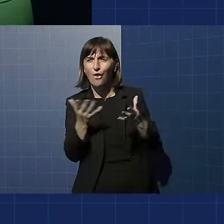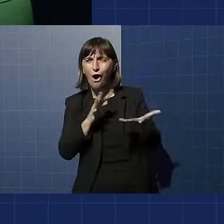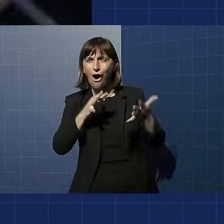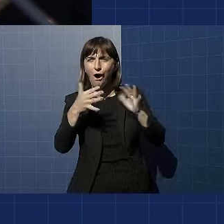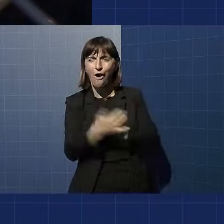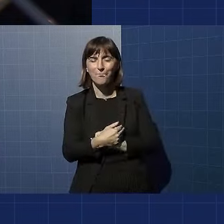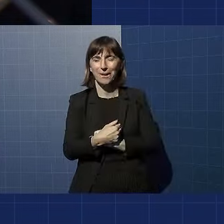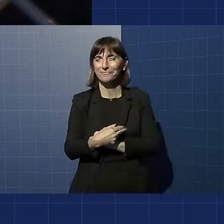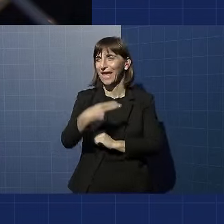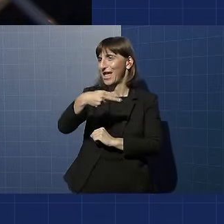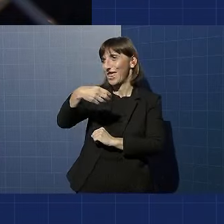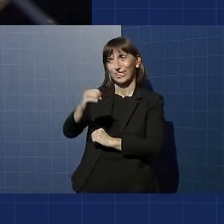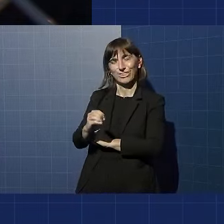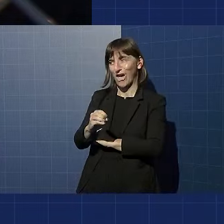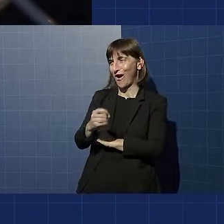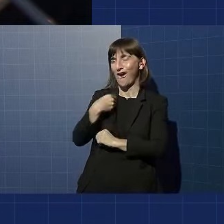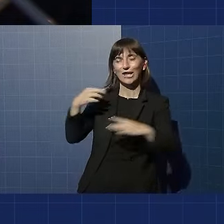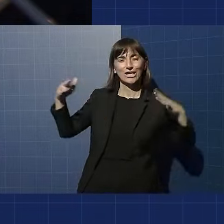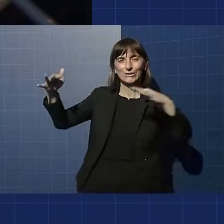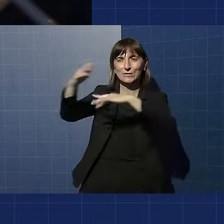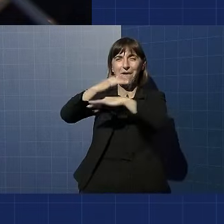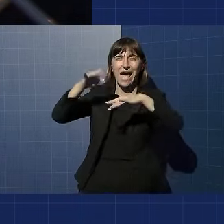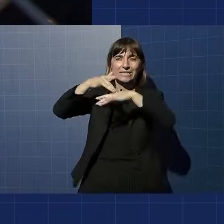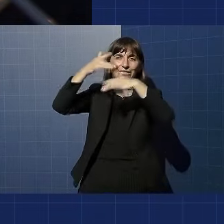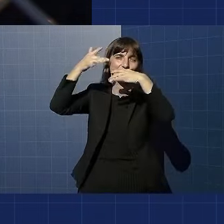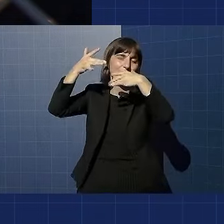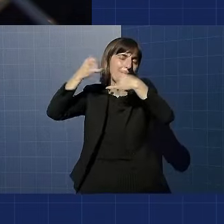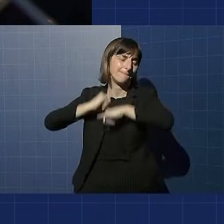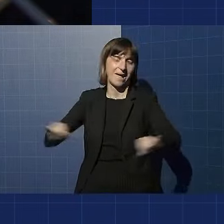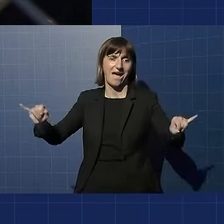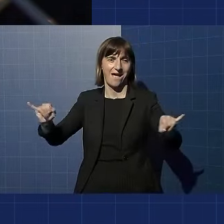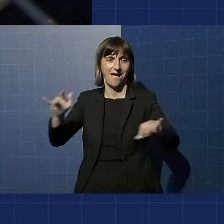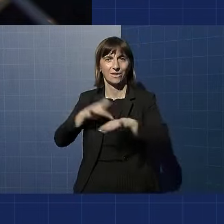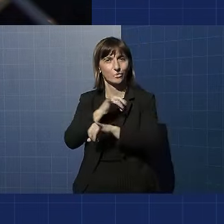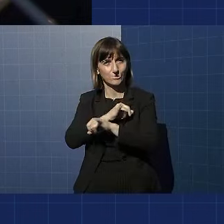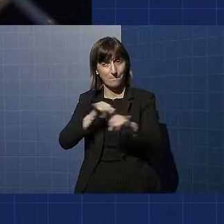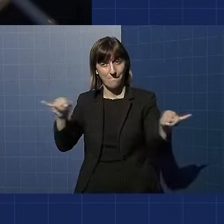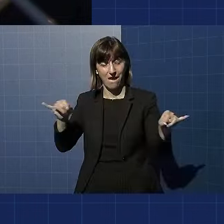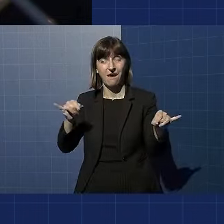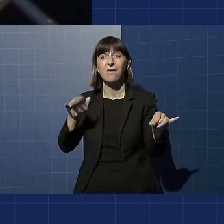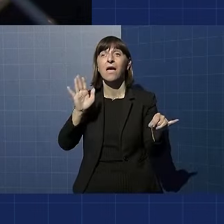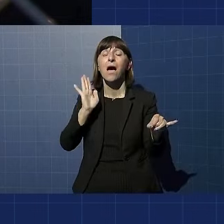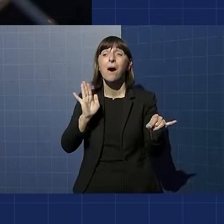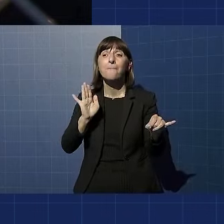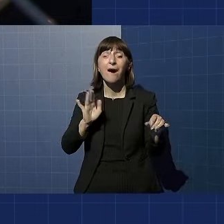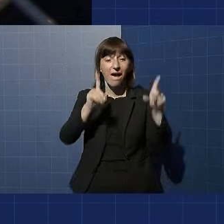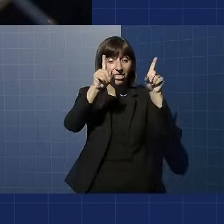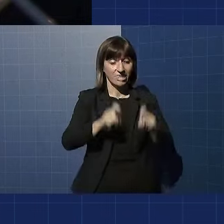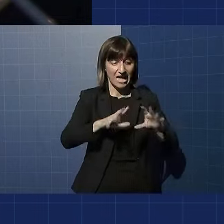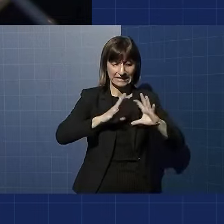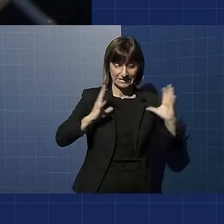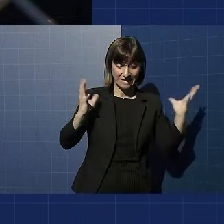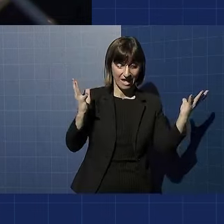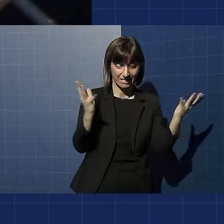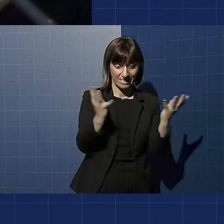I have not been in space, but I have yet. Done the... Yet. The yeah, yet. Yet. Well, I don't know. but I have done the parabolic flight. It was